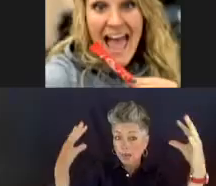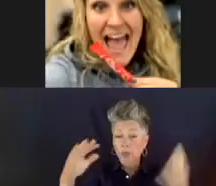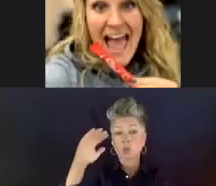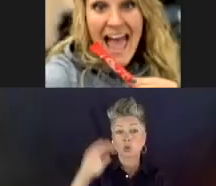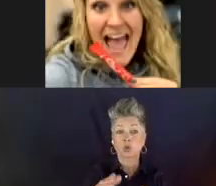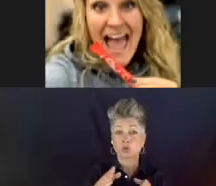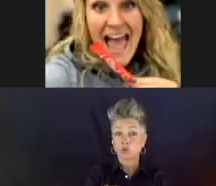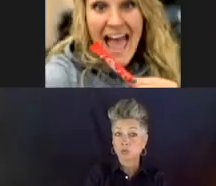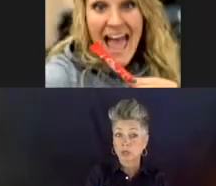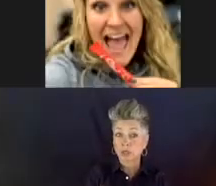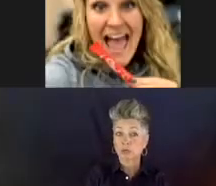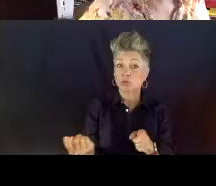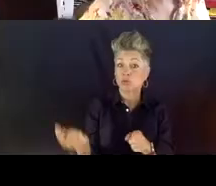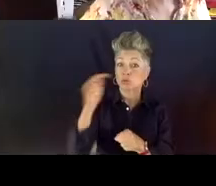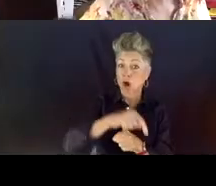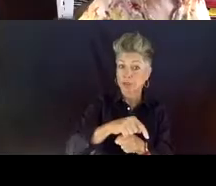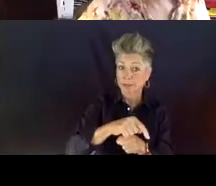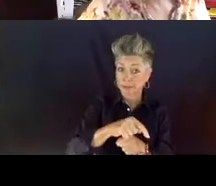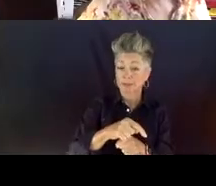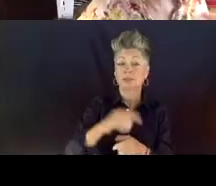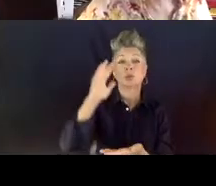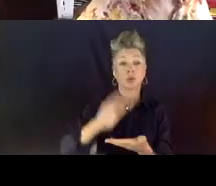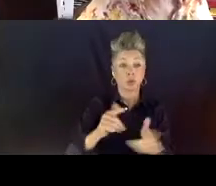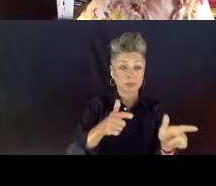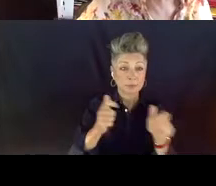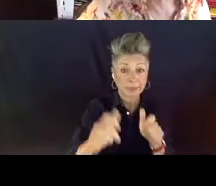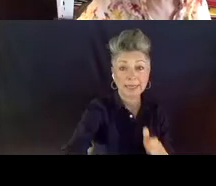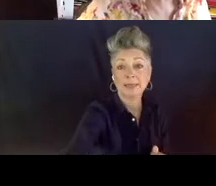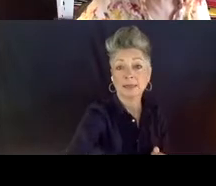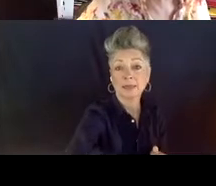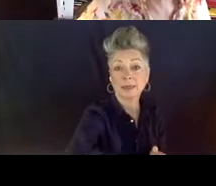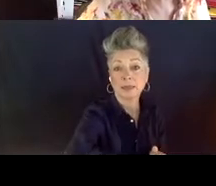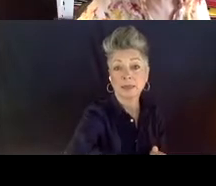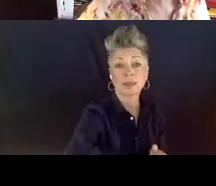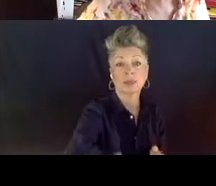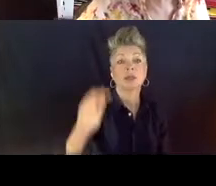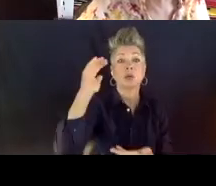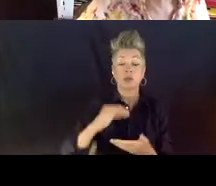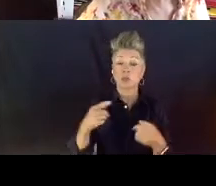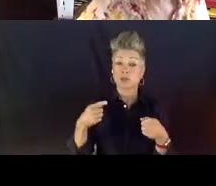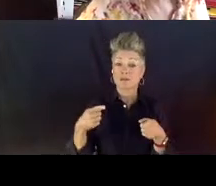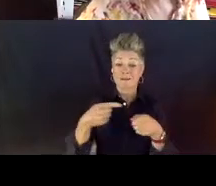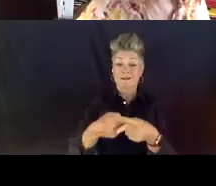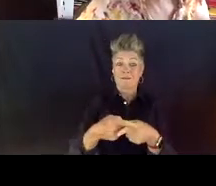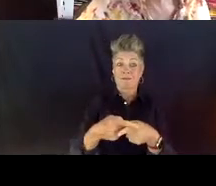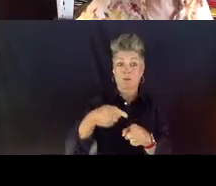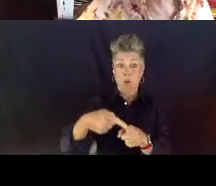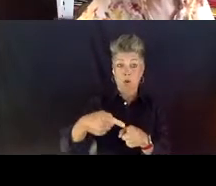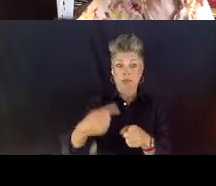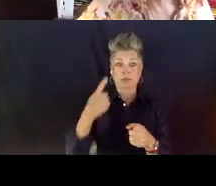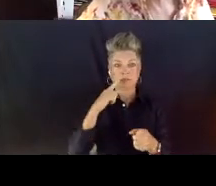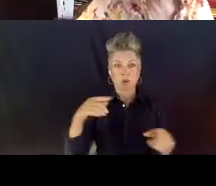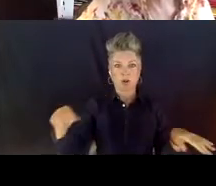speed, automobile street speed that is, reduce conflict points at intersections,